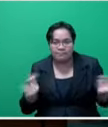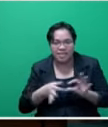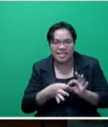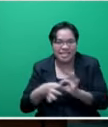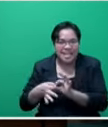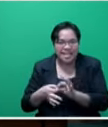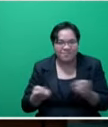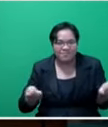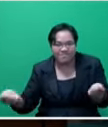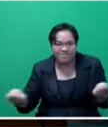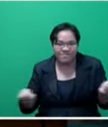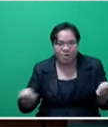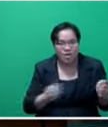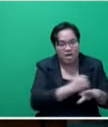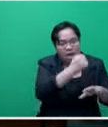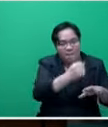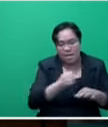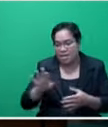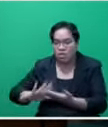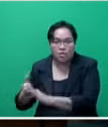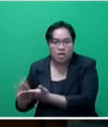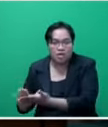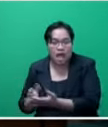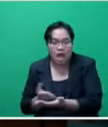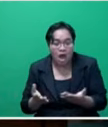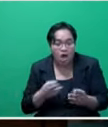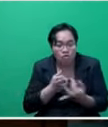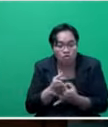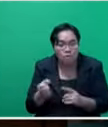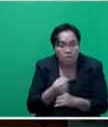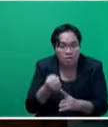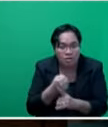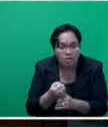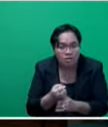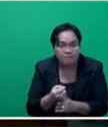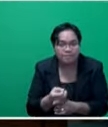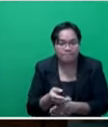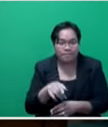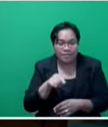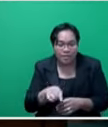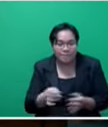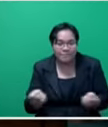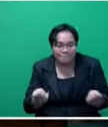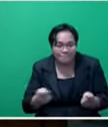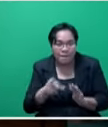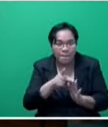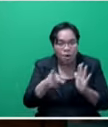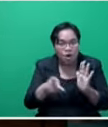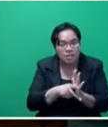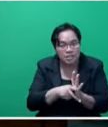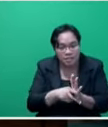government. And this is done through promoting, facilitating, and implementing government policies within